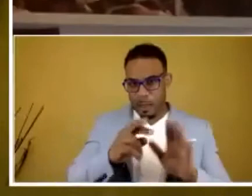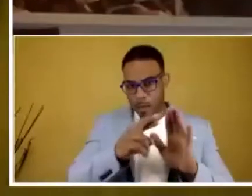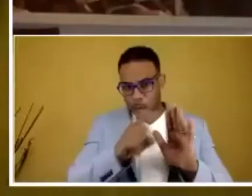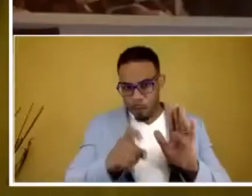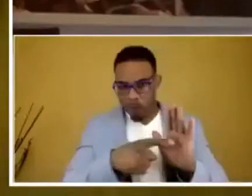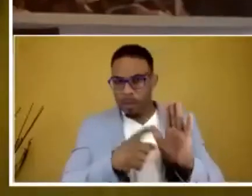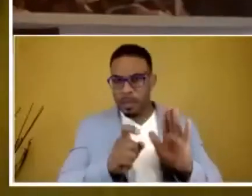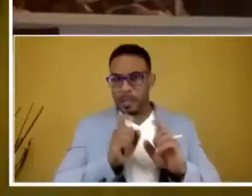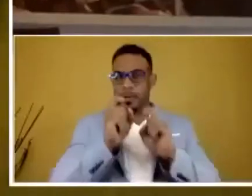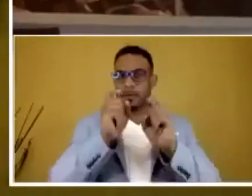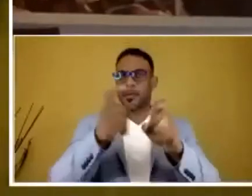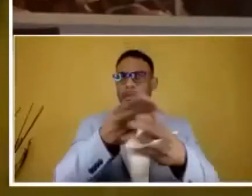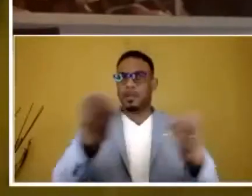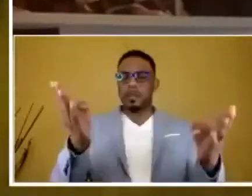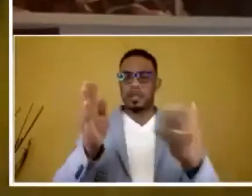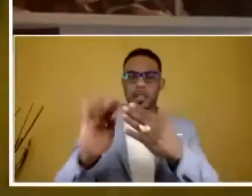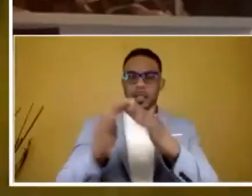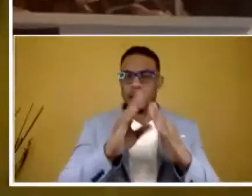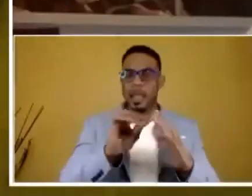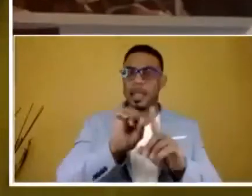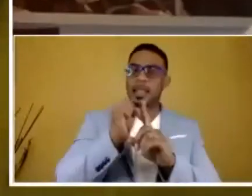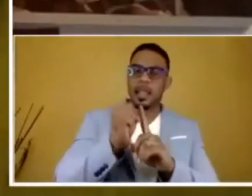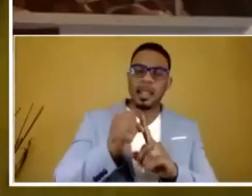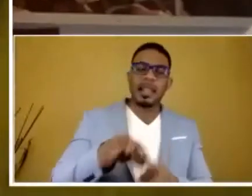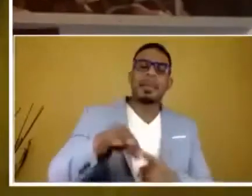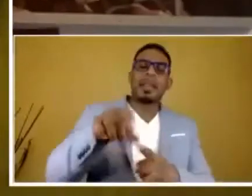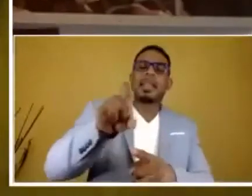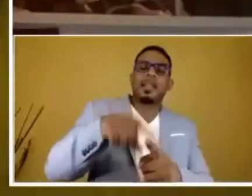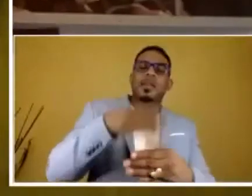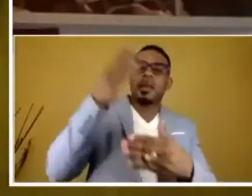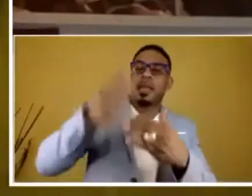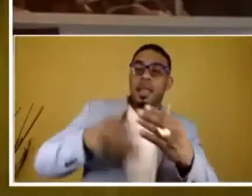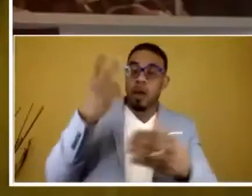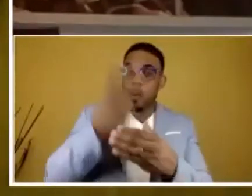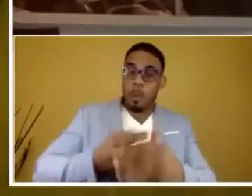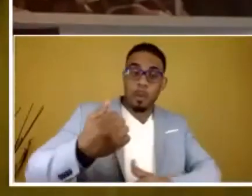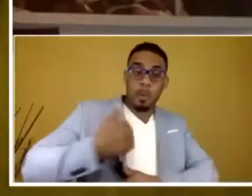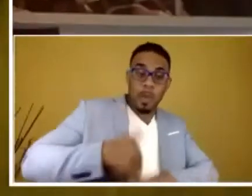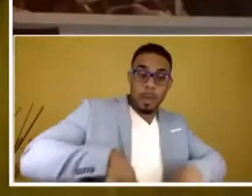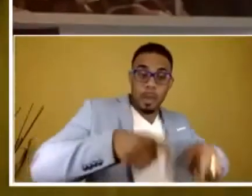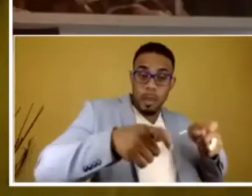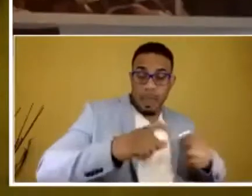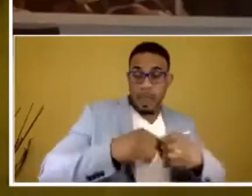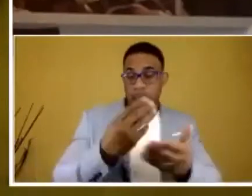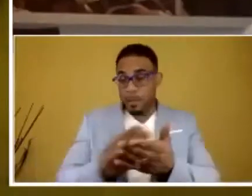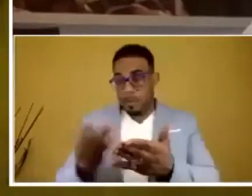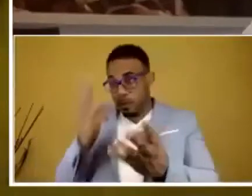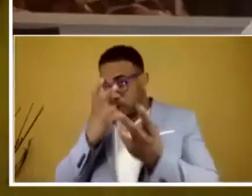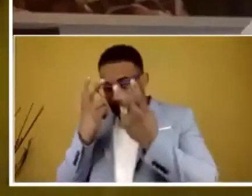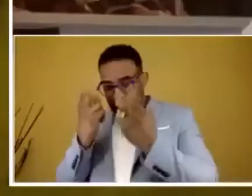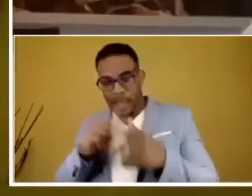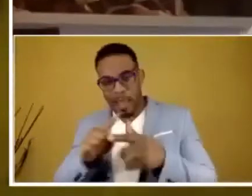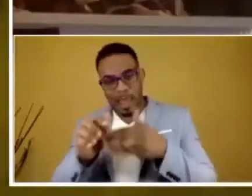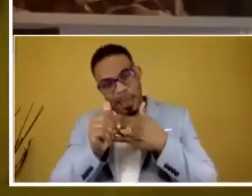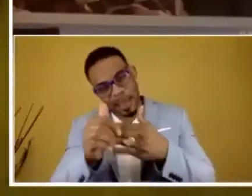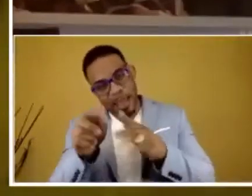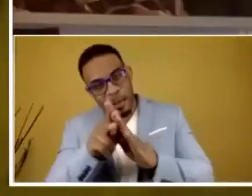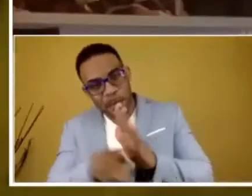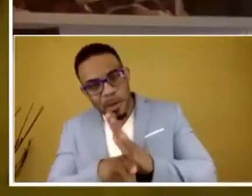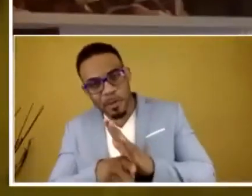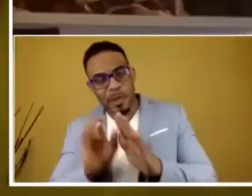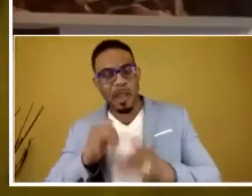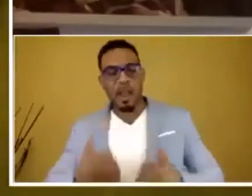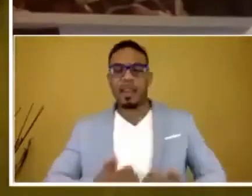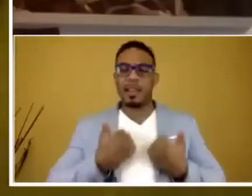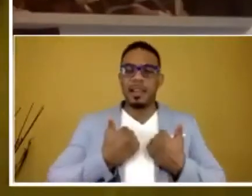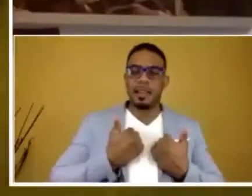put forward, especially the need to end both militarism and materialism as guiding principles in our lives,